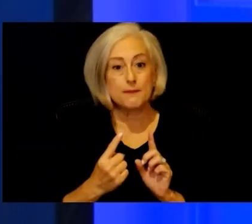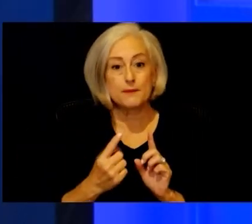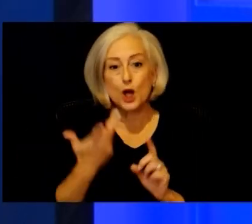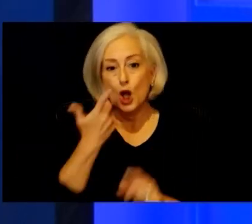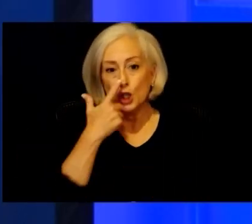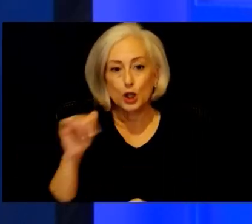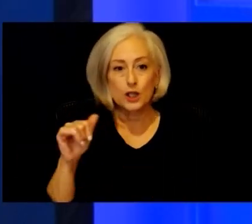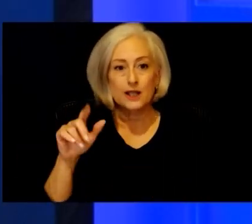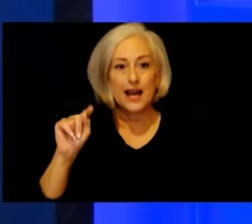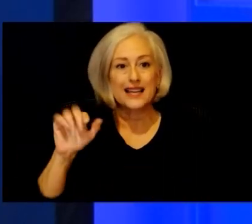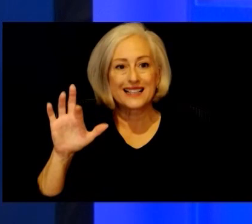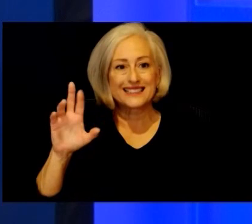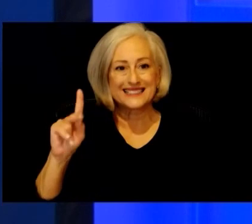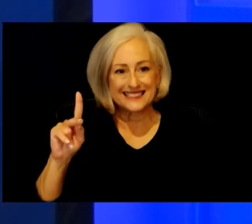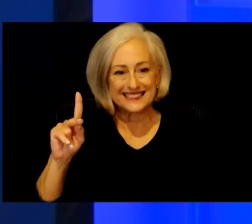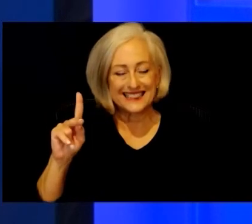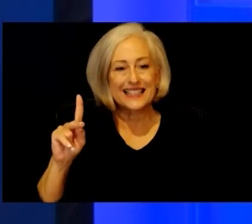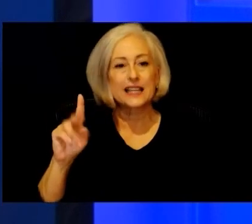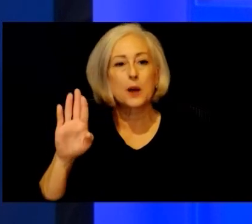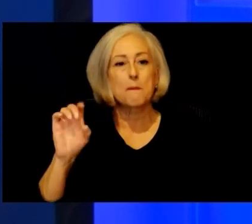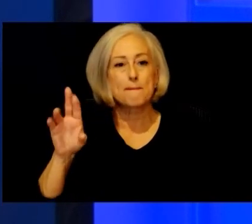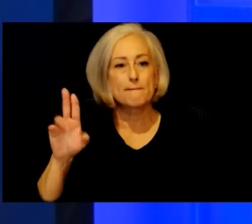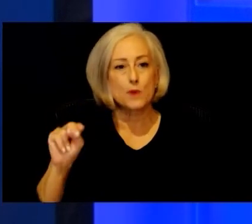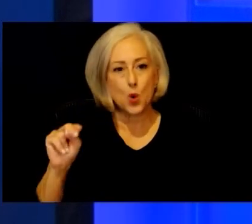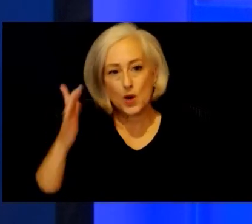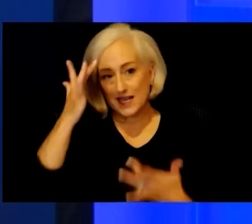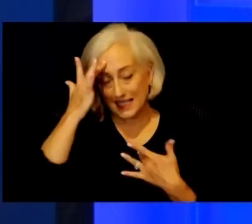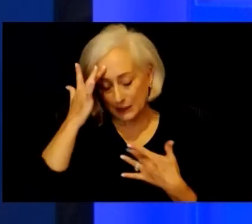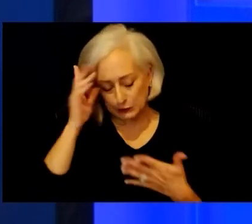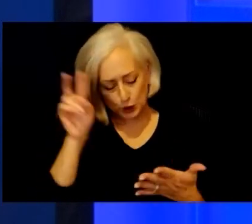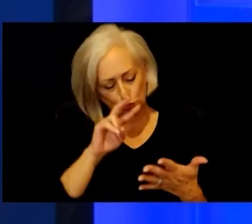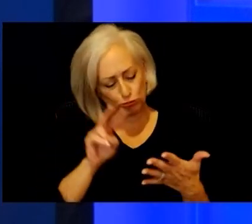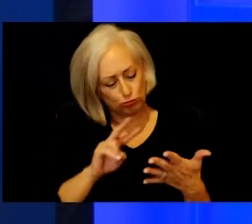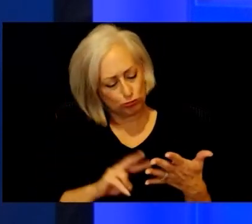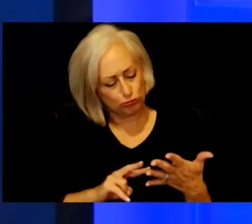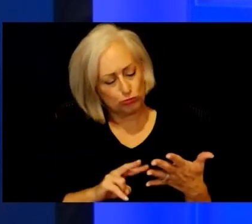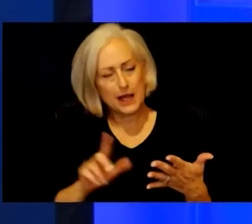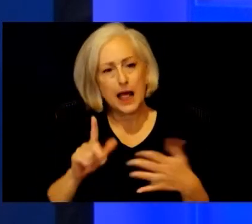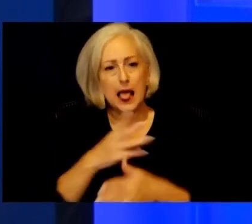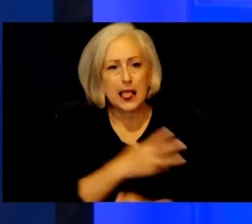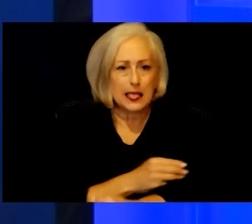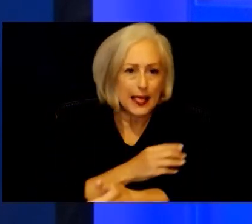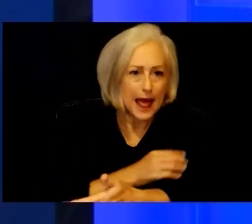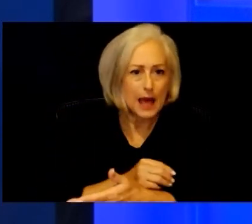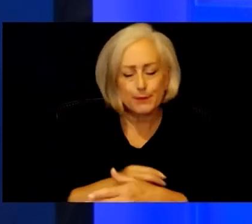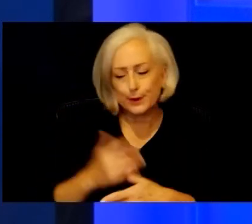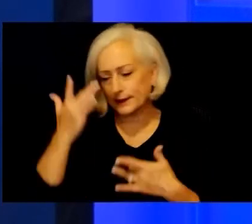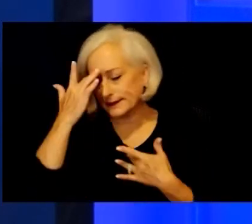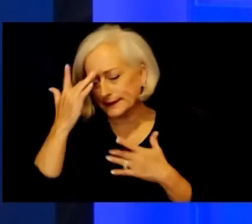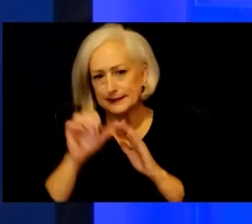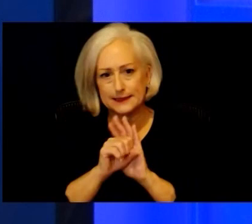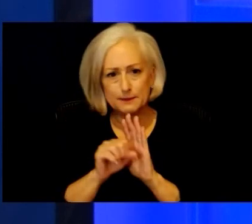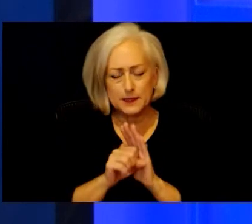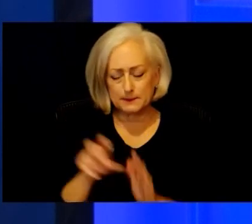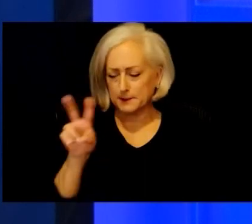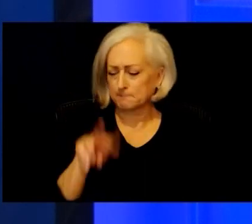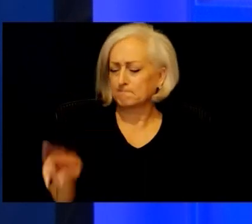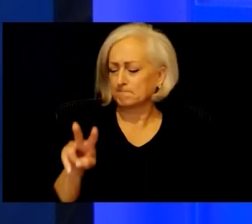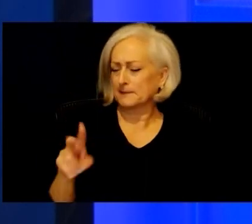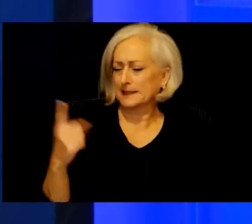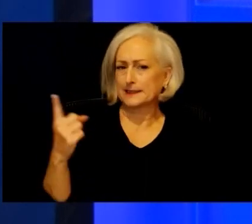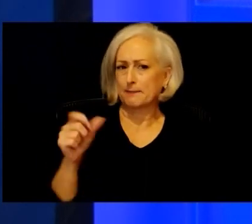tick-borne illness based on the history, the labs, the symptoms. But I knew something just wasn't right. We were able to